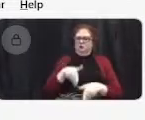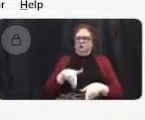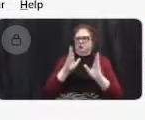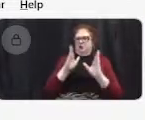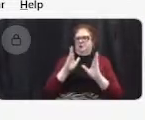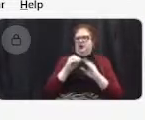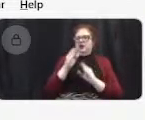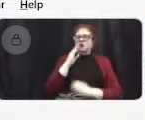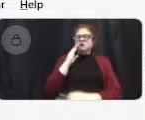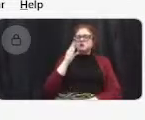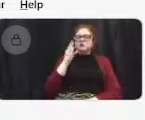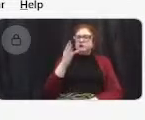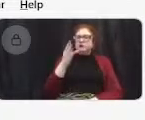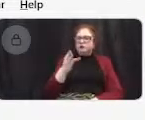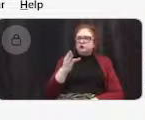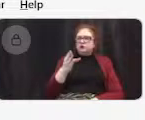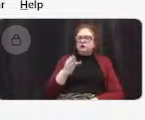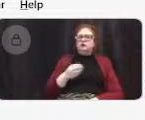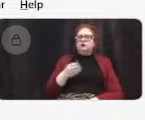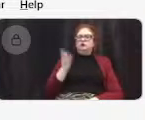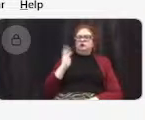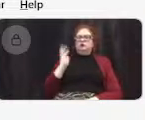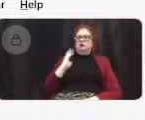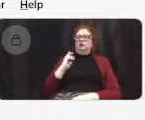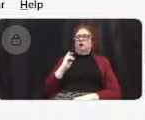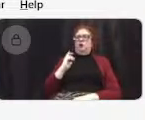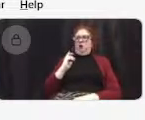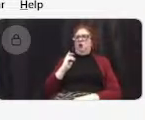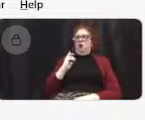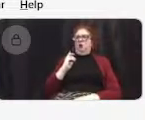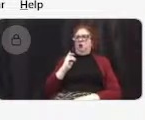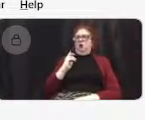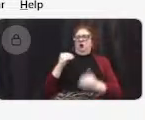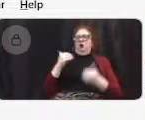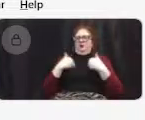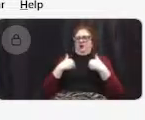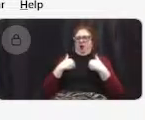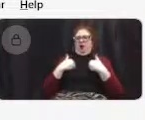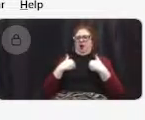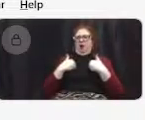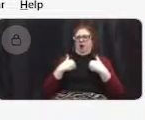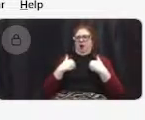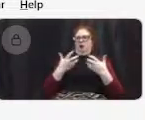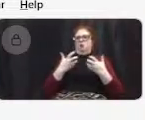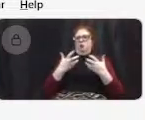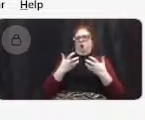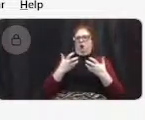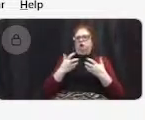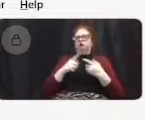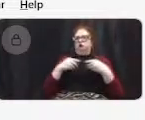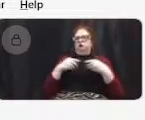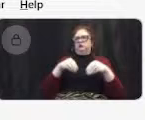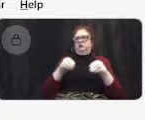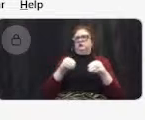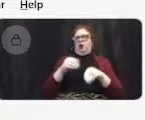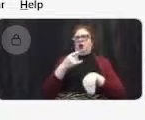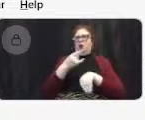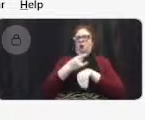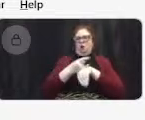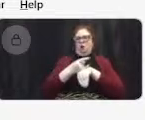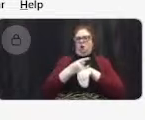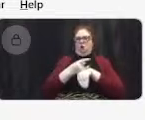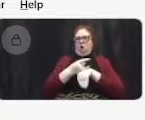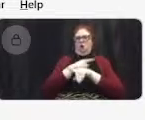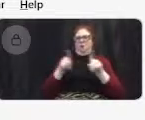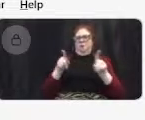was a time when the sale of alcohol was involved, and I don't believe that would be permitted.